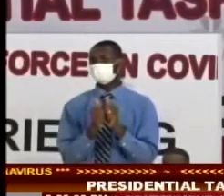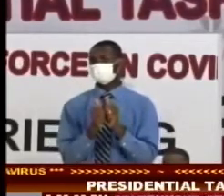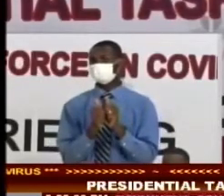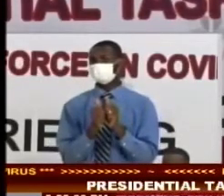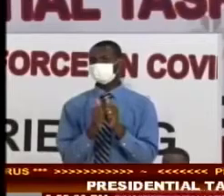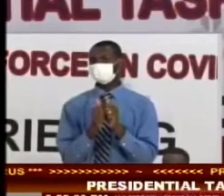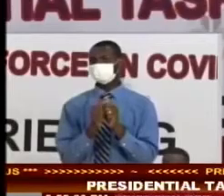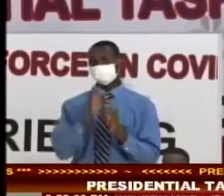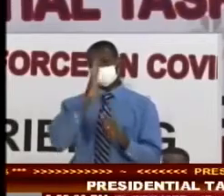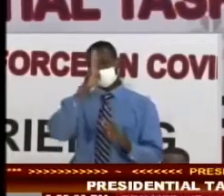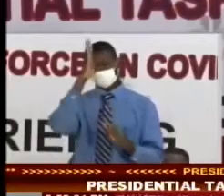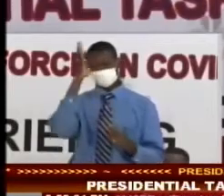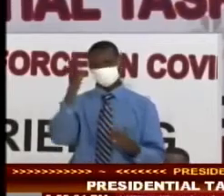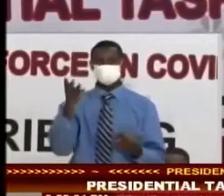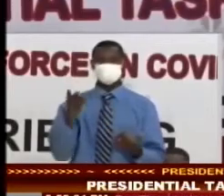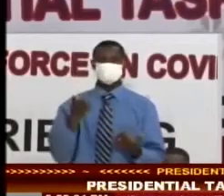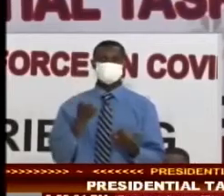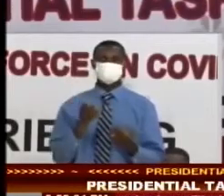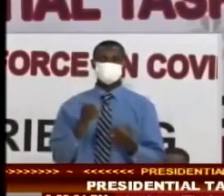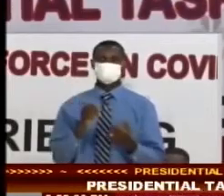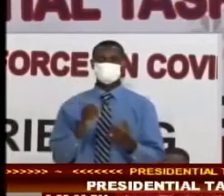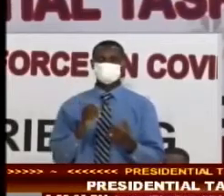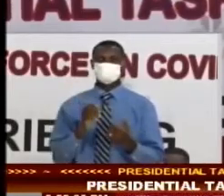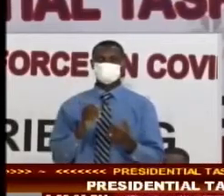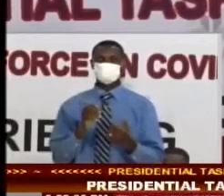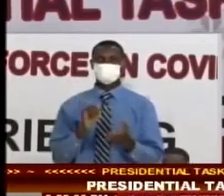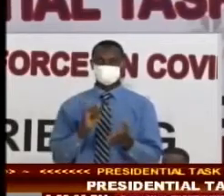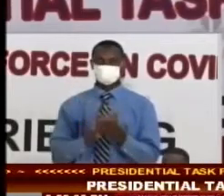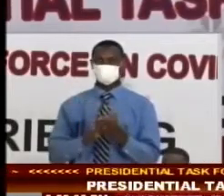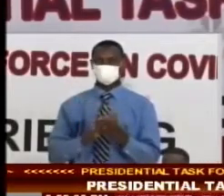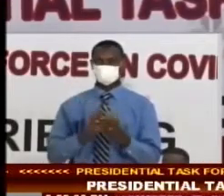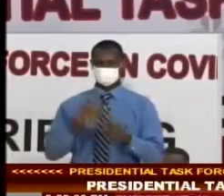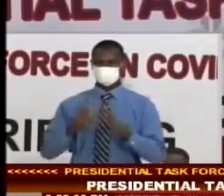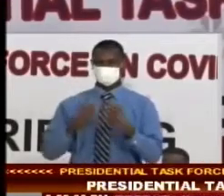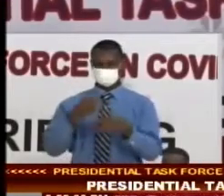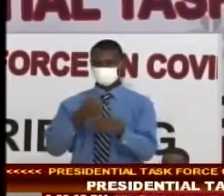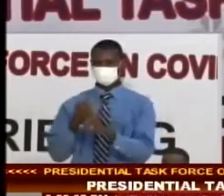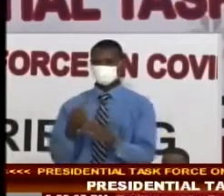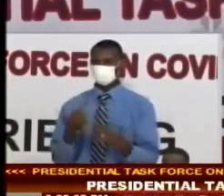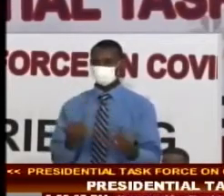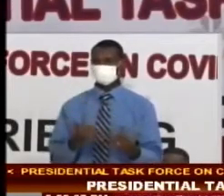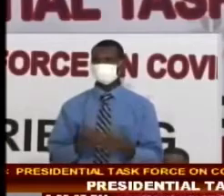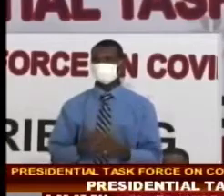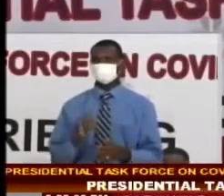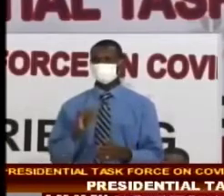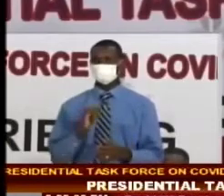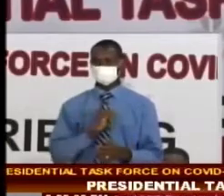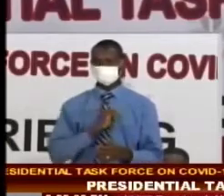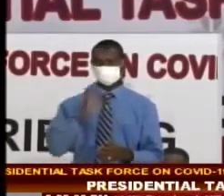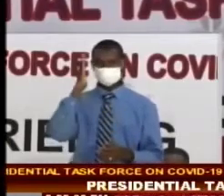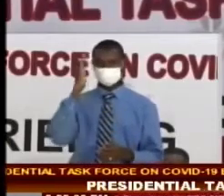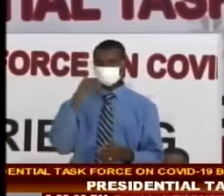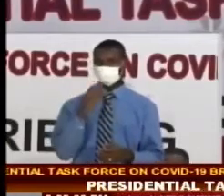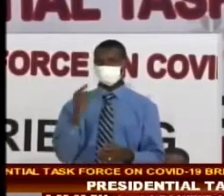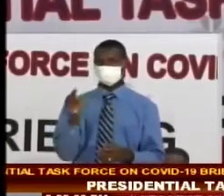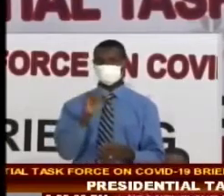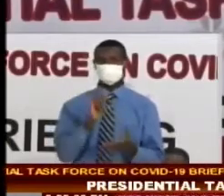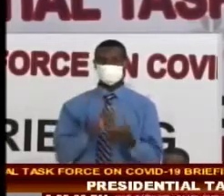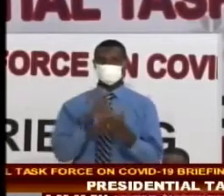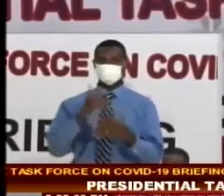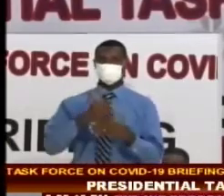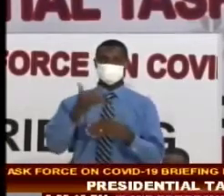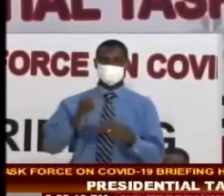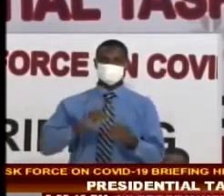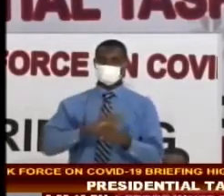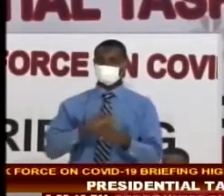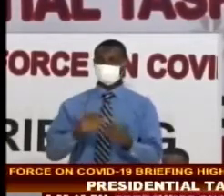inventions and innovations that are taking place. I can assure you that after COVID-19, Nigeria will not